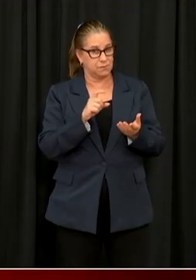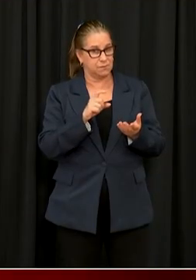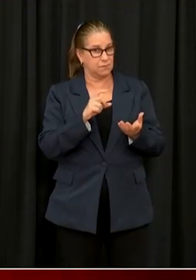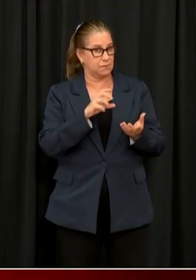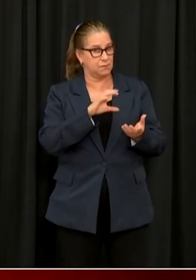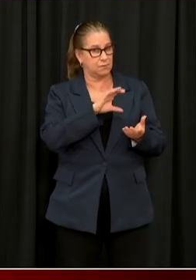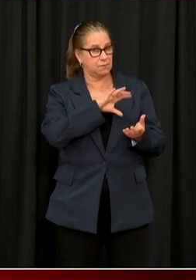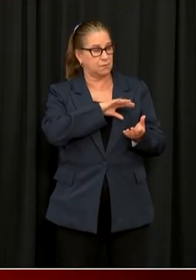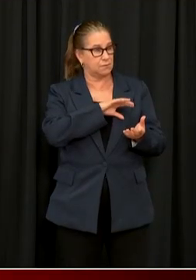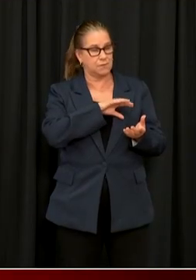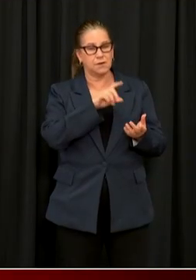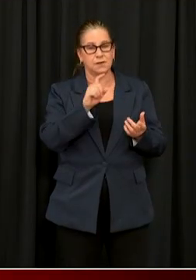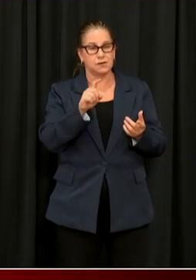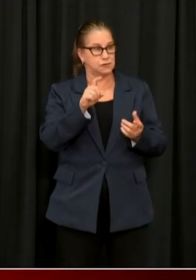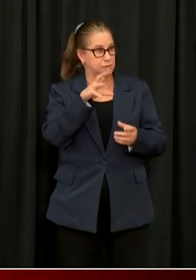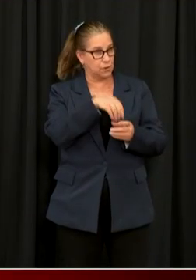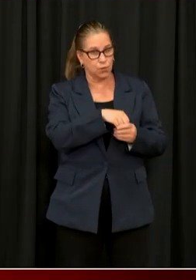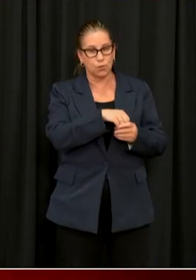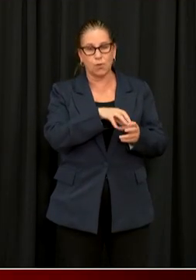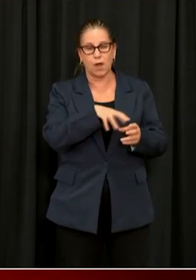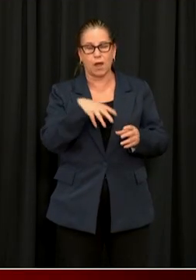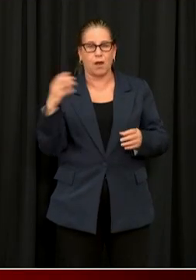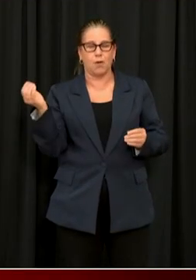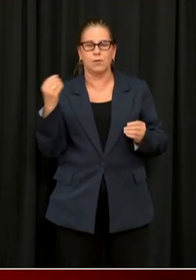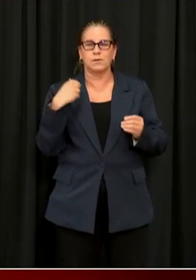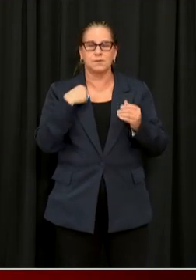considered. Naming of officers.